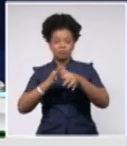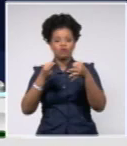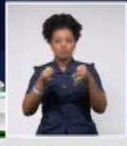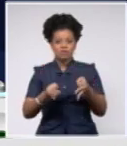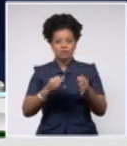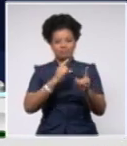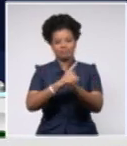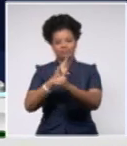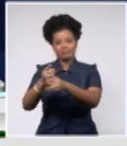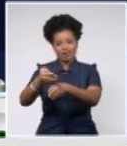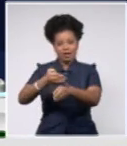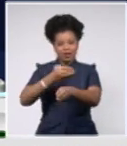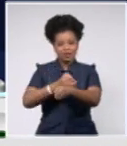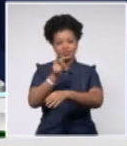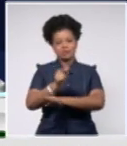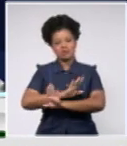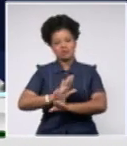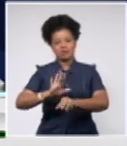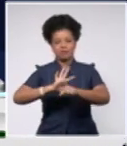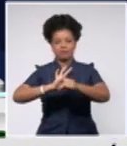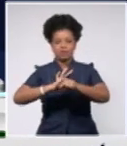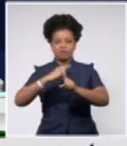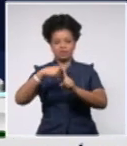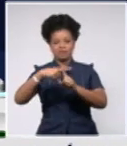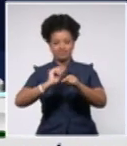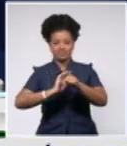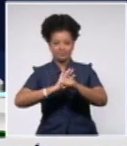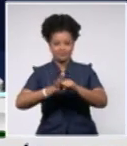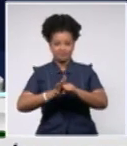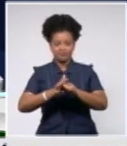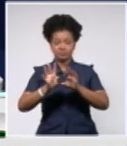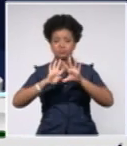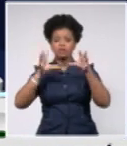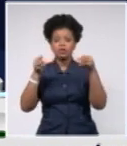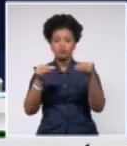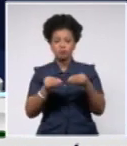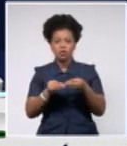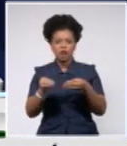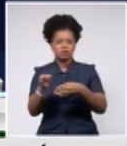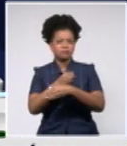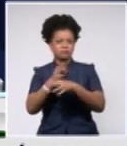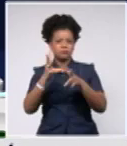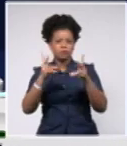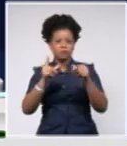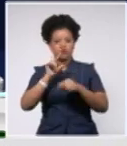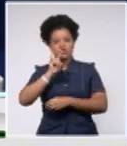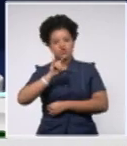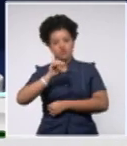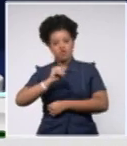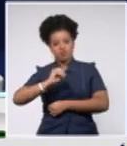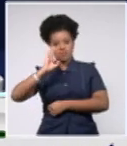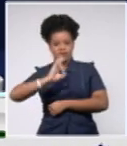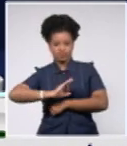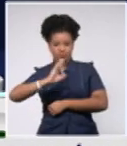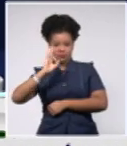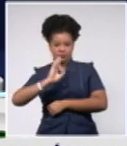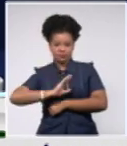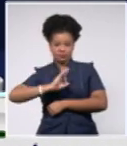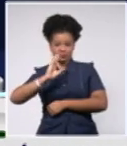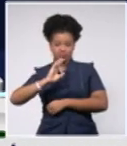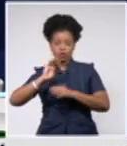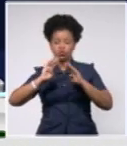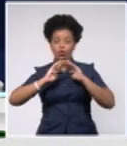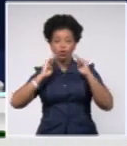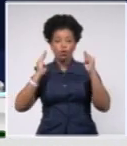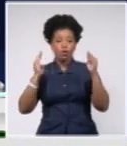69 cases reported over the last 15 days is therefore still being investigated. Yesterday,